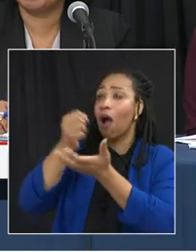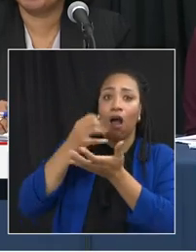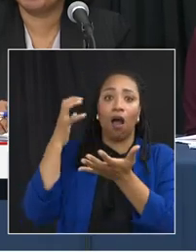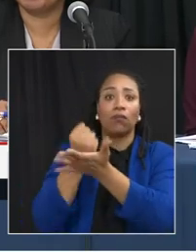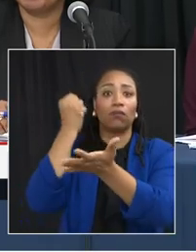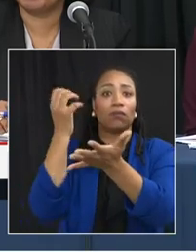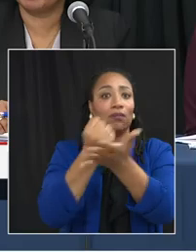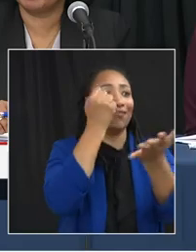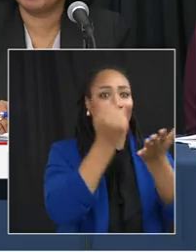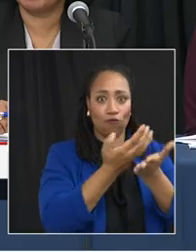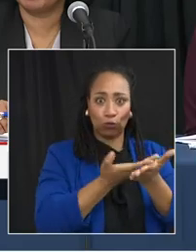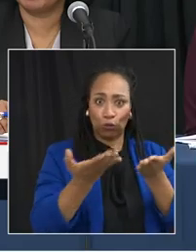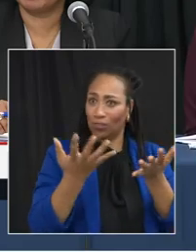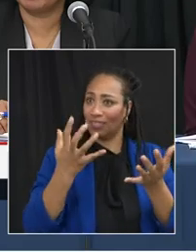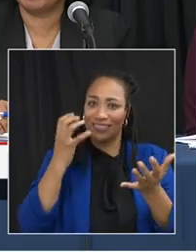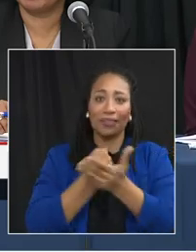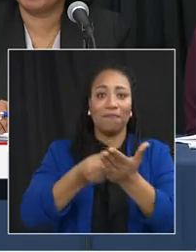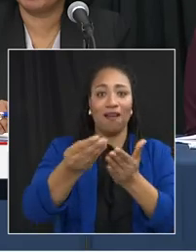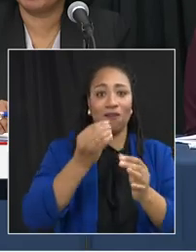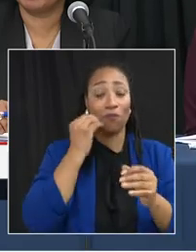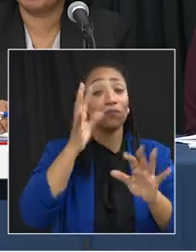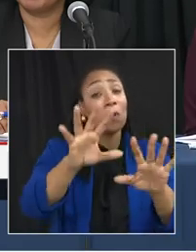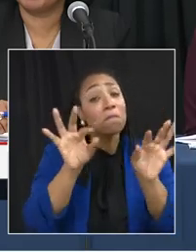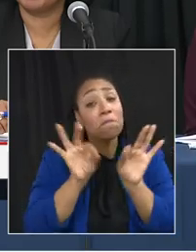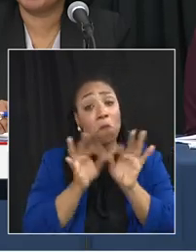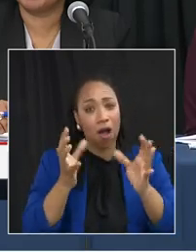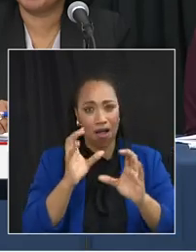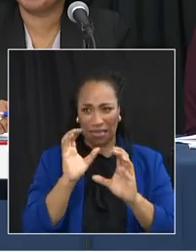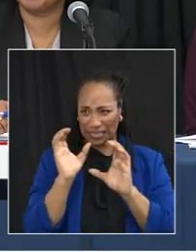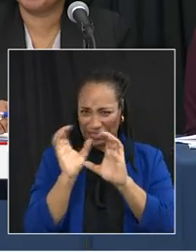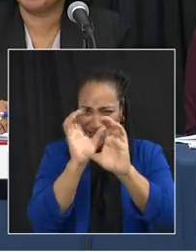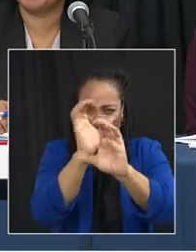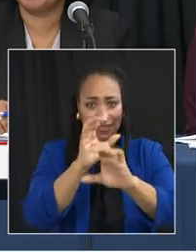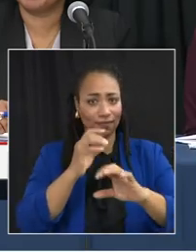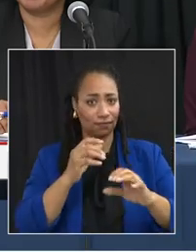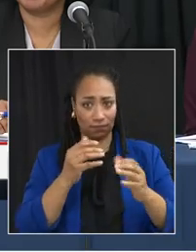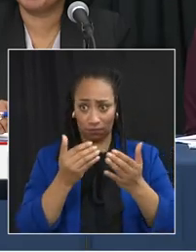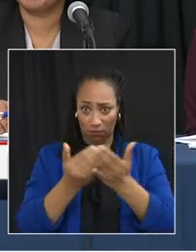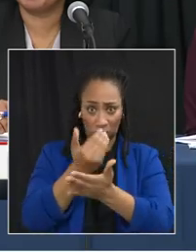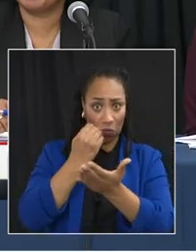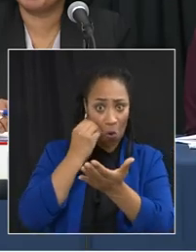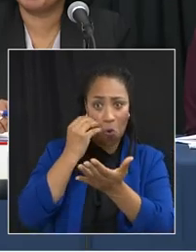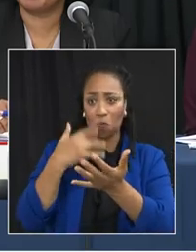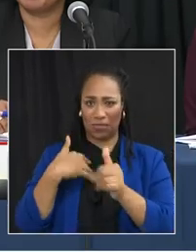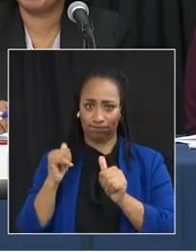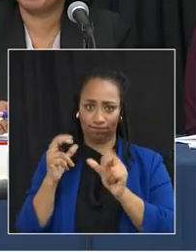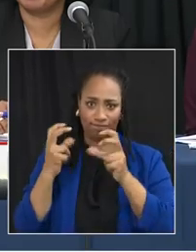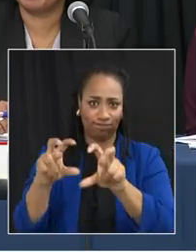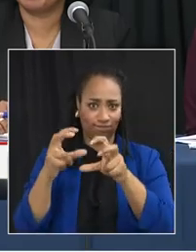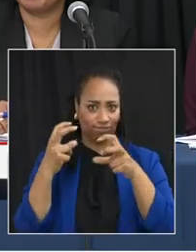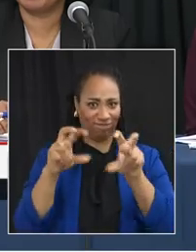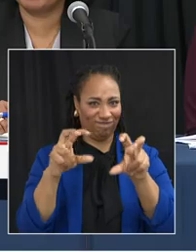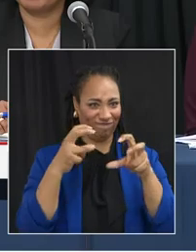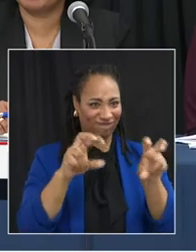in home ownership. Great. Thank you very much for that question. I'll give the number again,